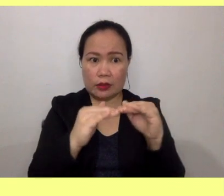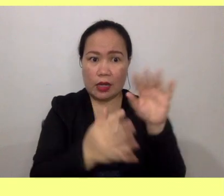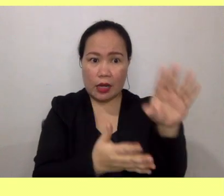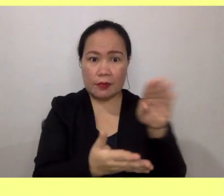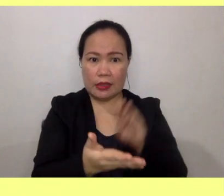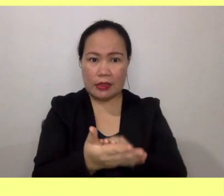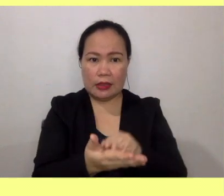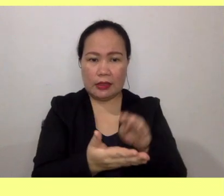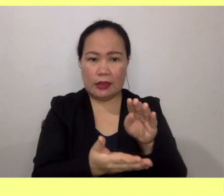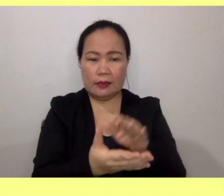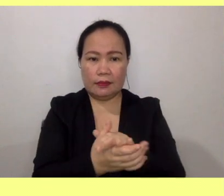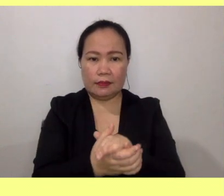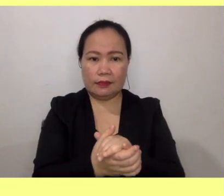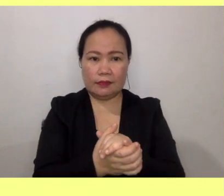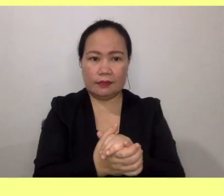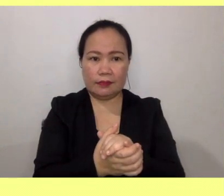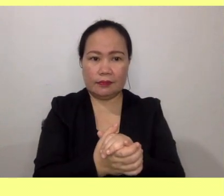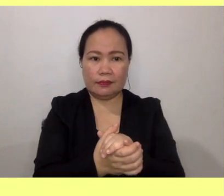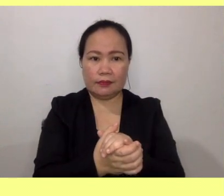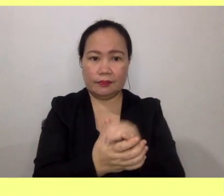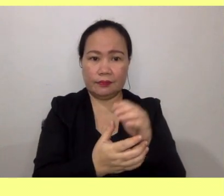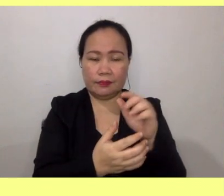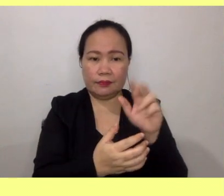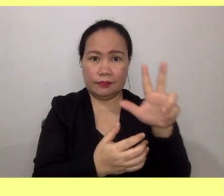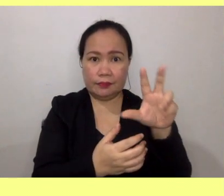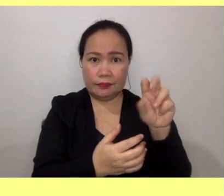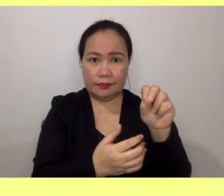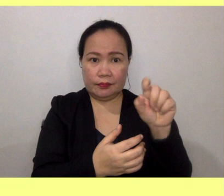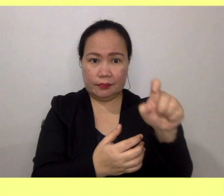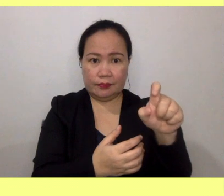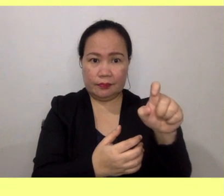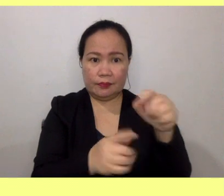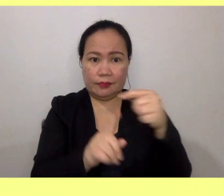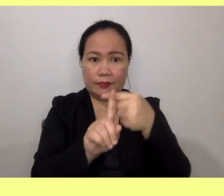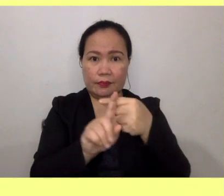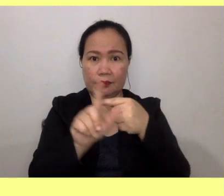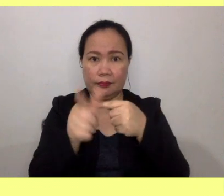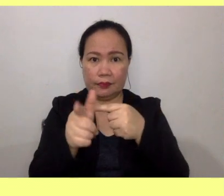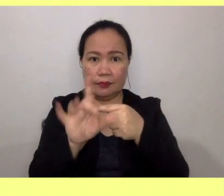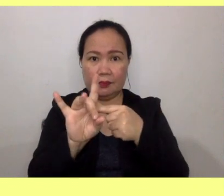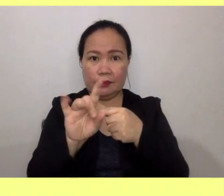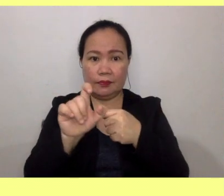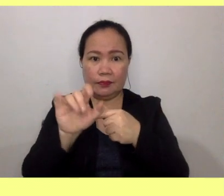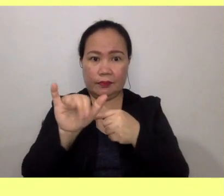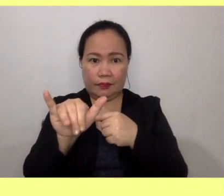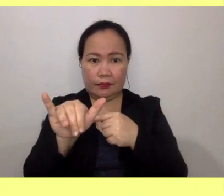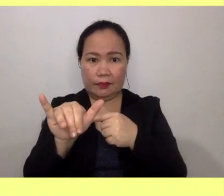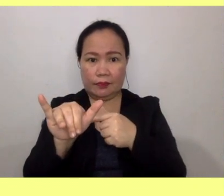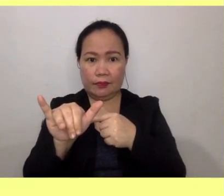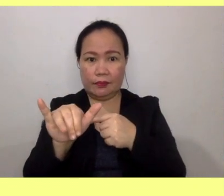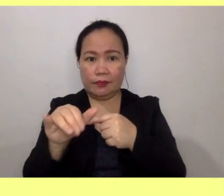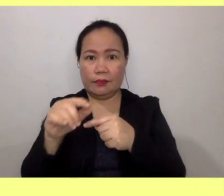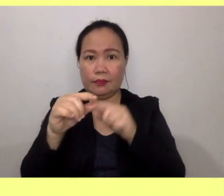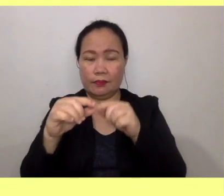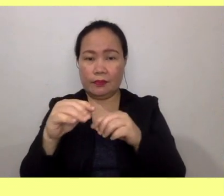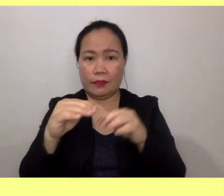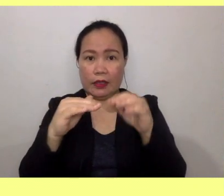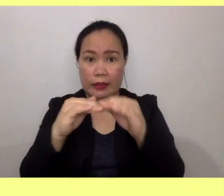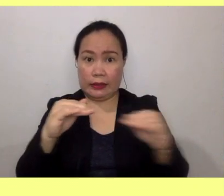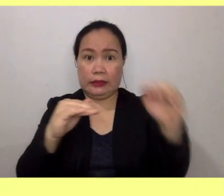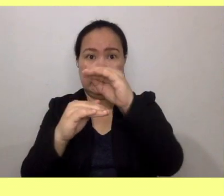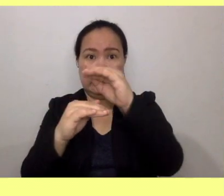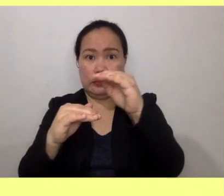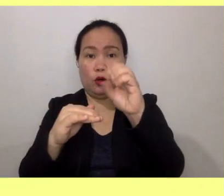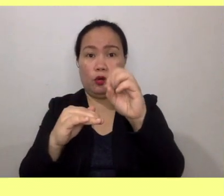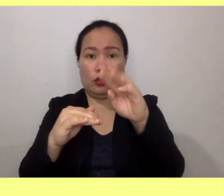natin. 30x plus 28y is greater than or equal to